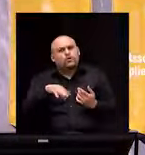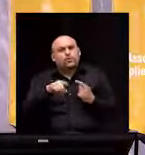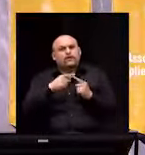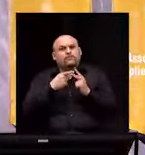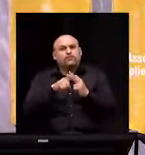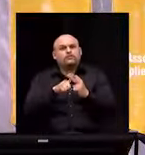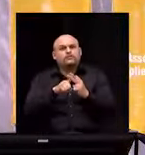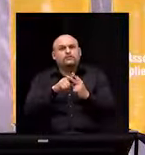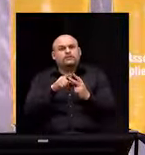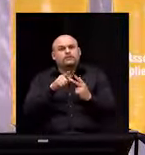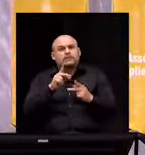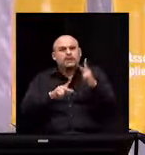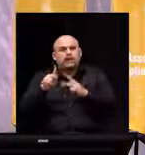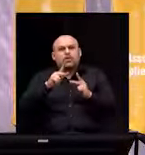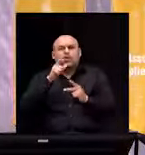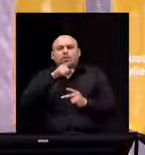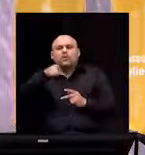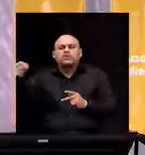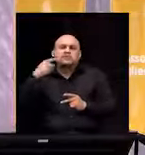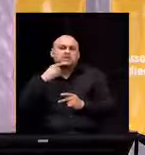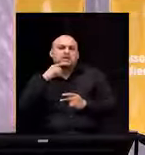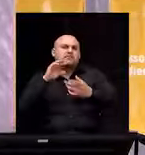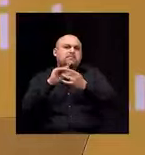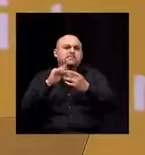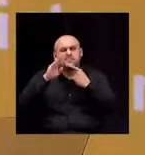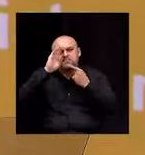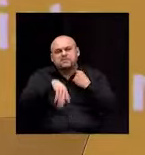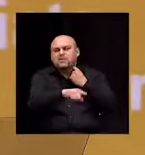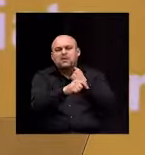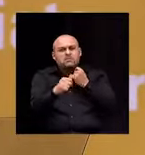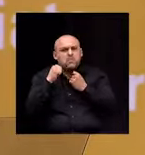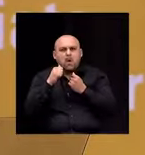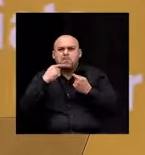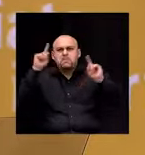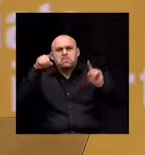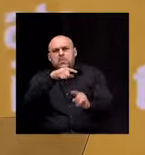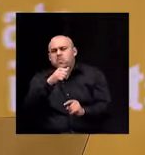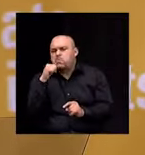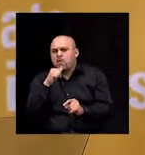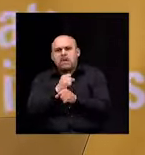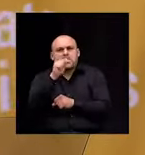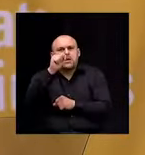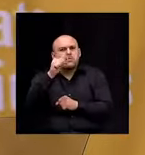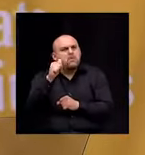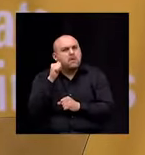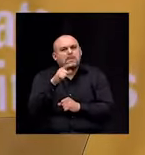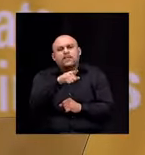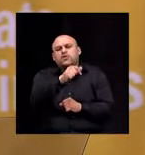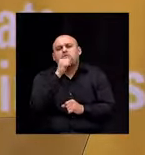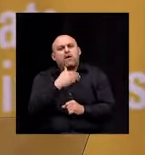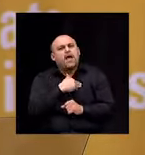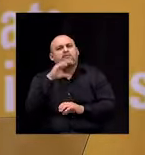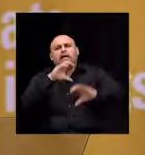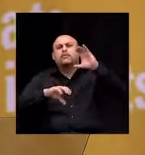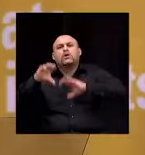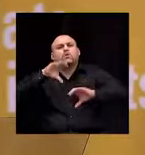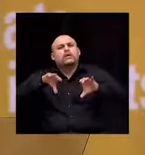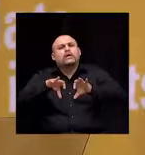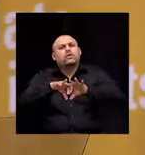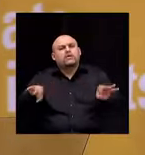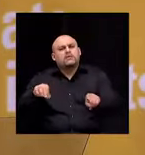first started, there were people who kept saying, you're not gonna make it. You don't have a chemical degree.